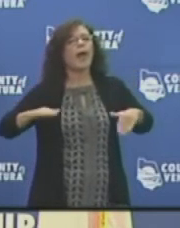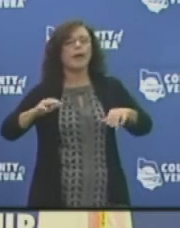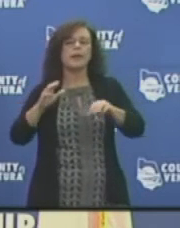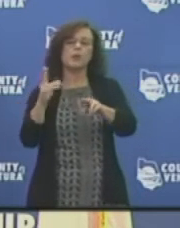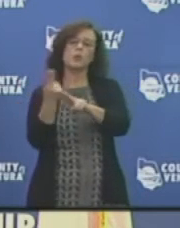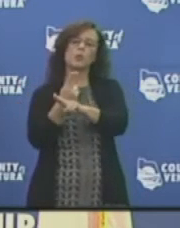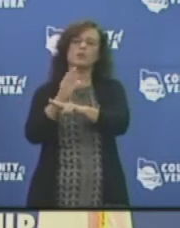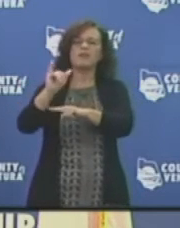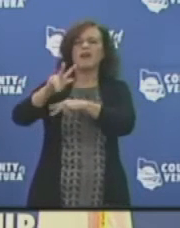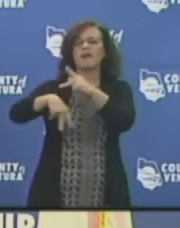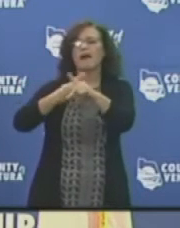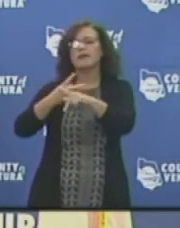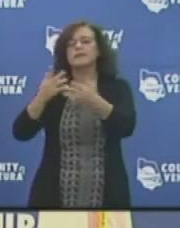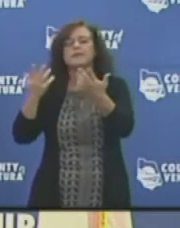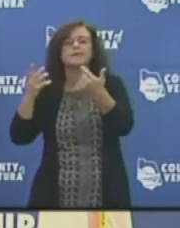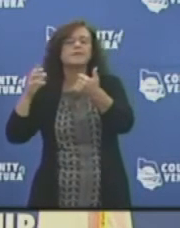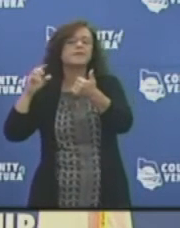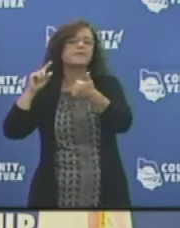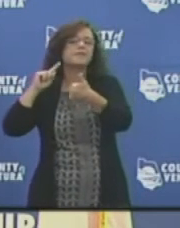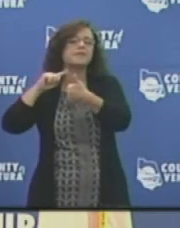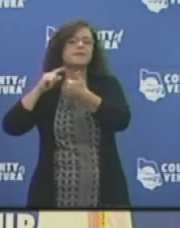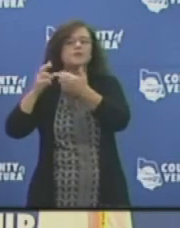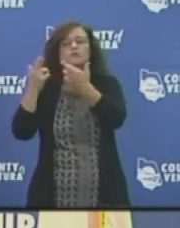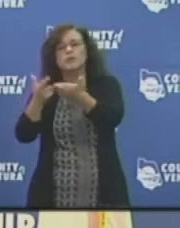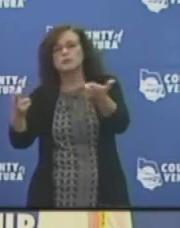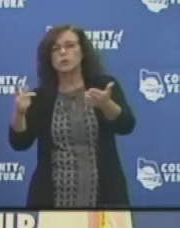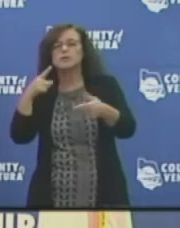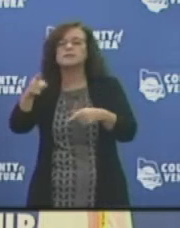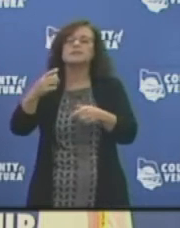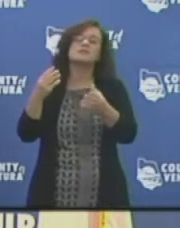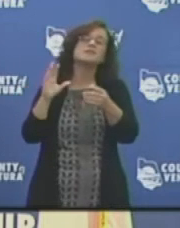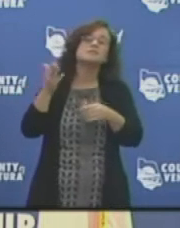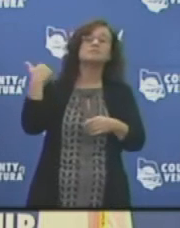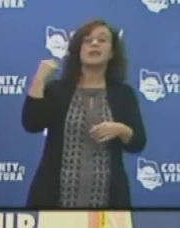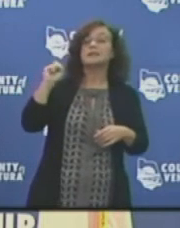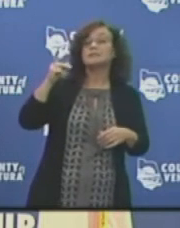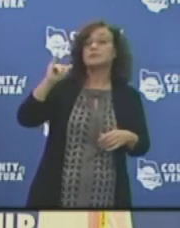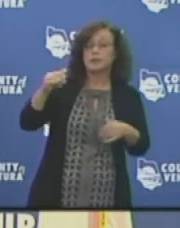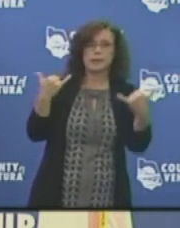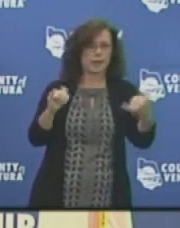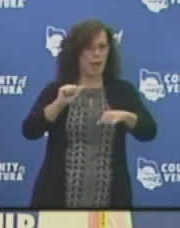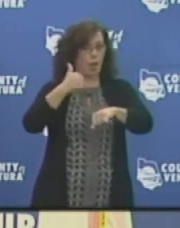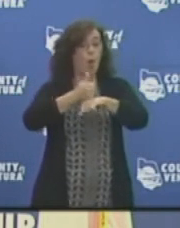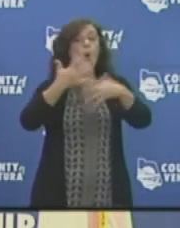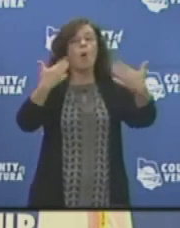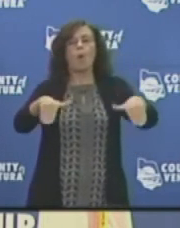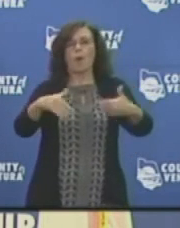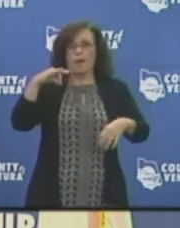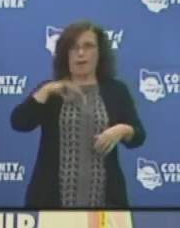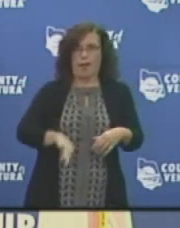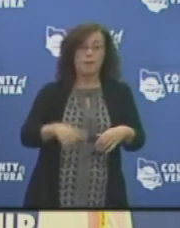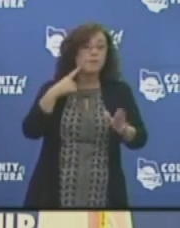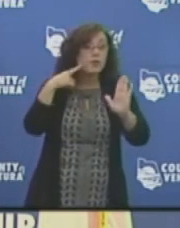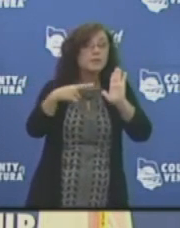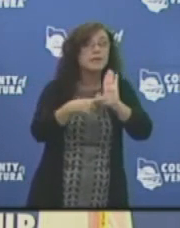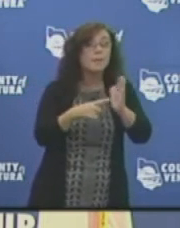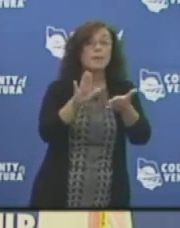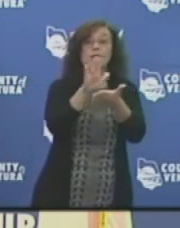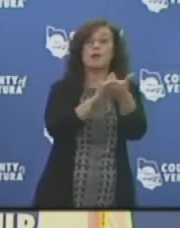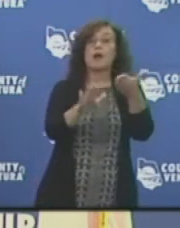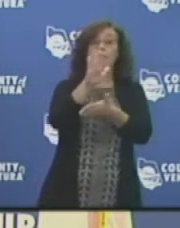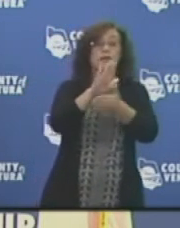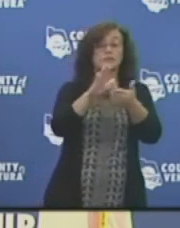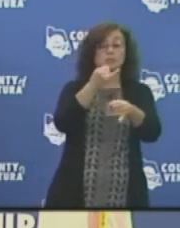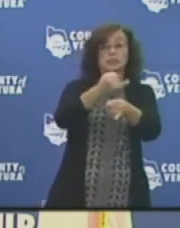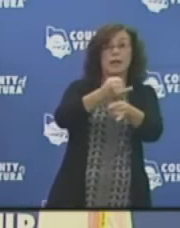on routine testing in communities. We've seen in college campuses where they tested students every 2 or 3